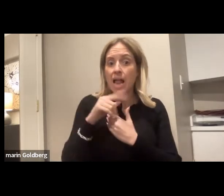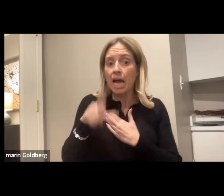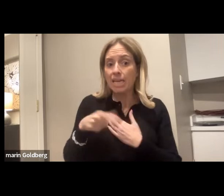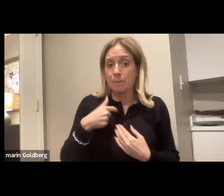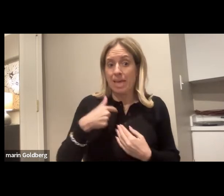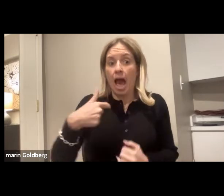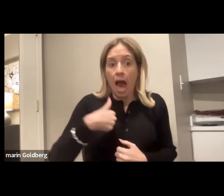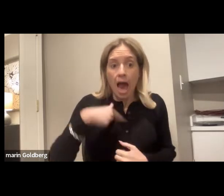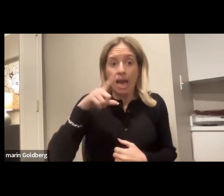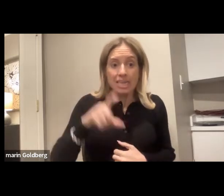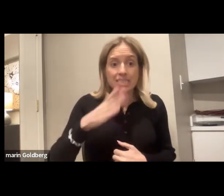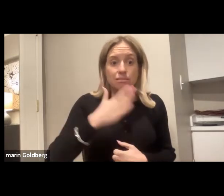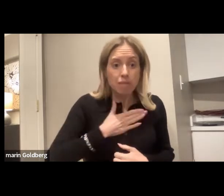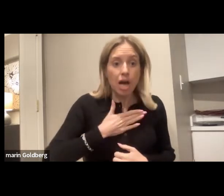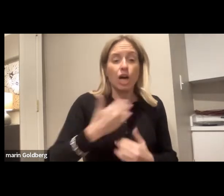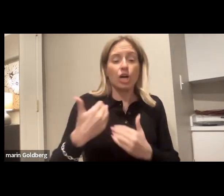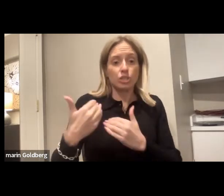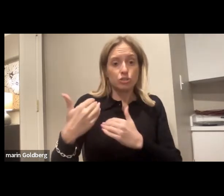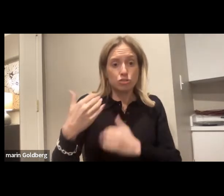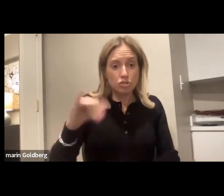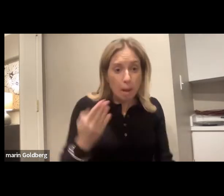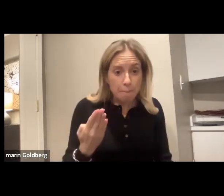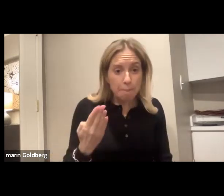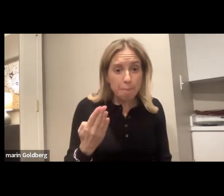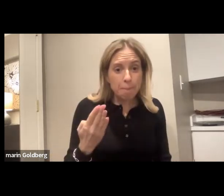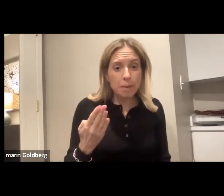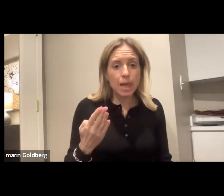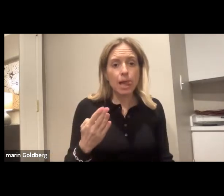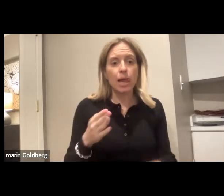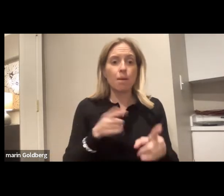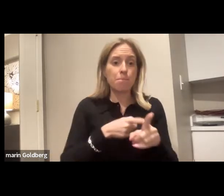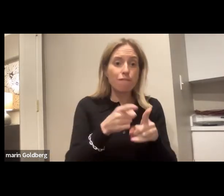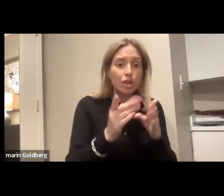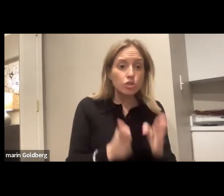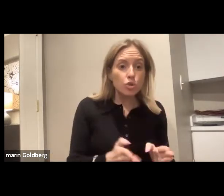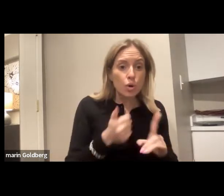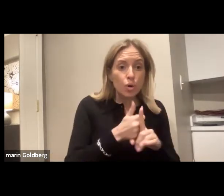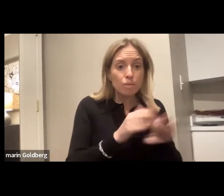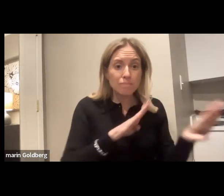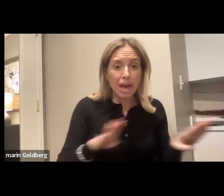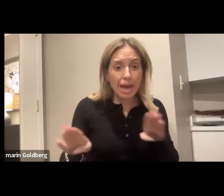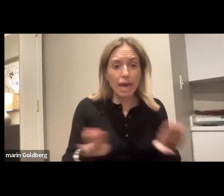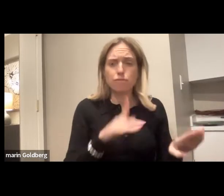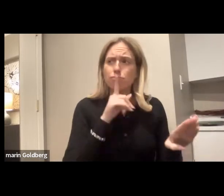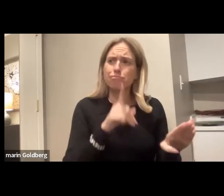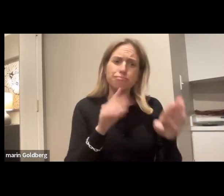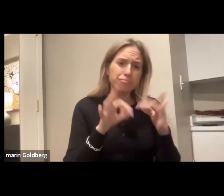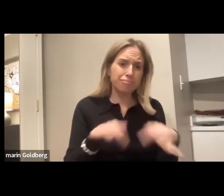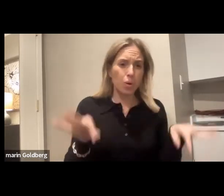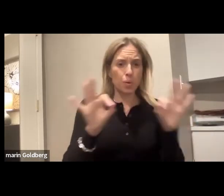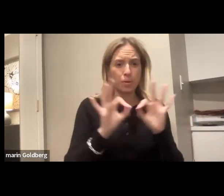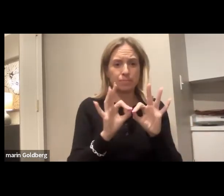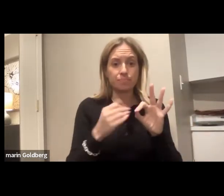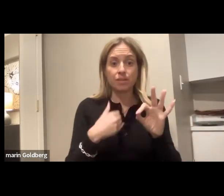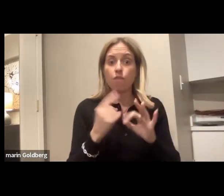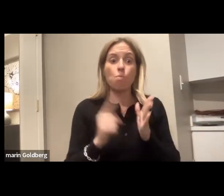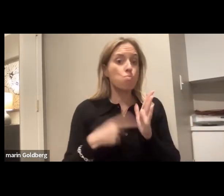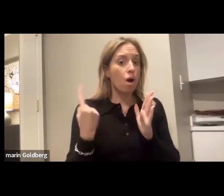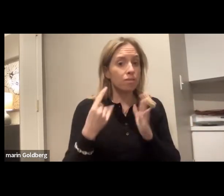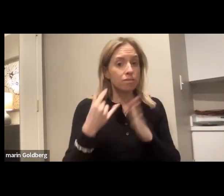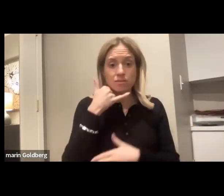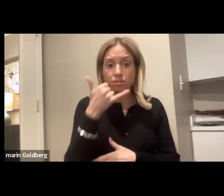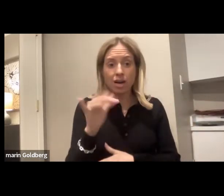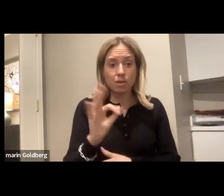job. And being professional is key. People only have one time to call